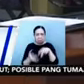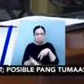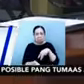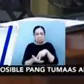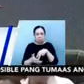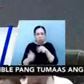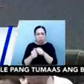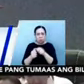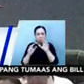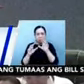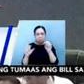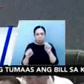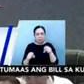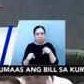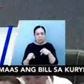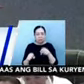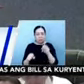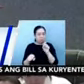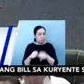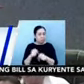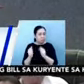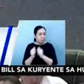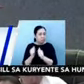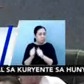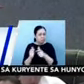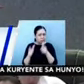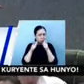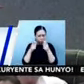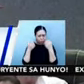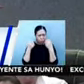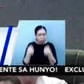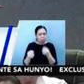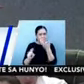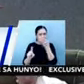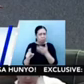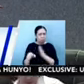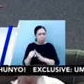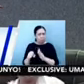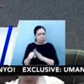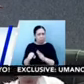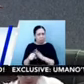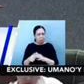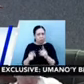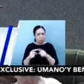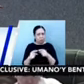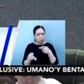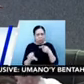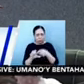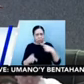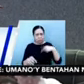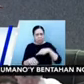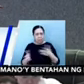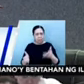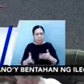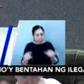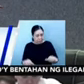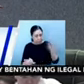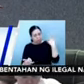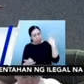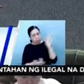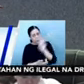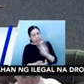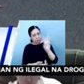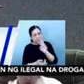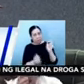president, and therefore he seems fit to be able to join us, and he joined us last Wednesday, to be